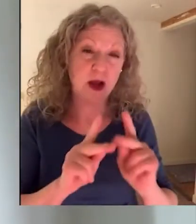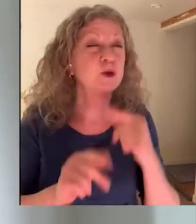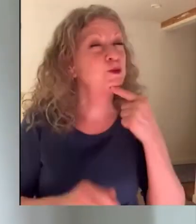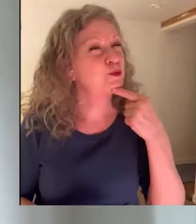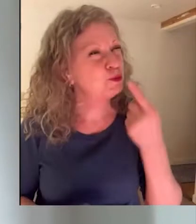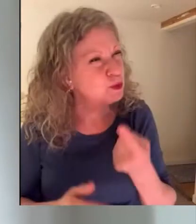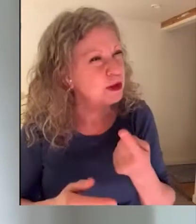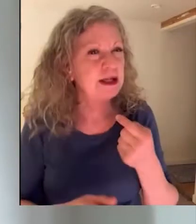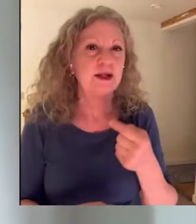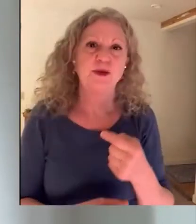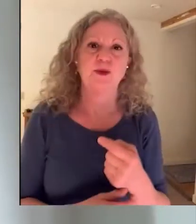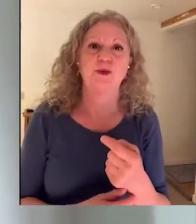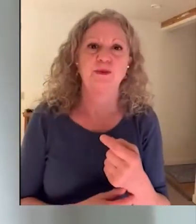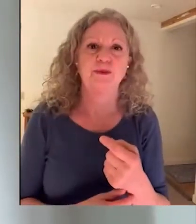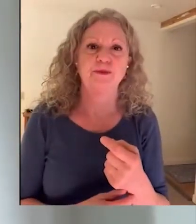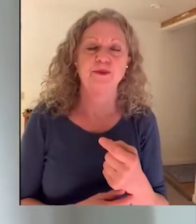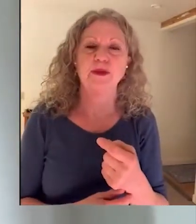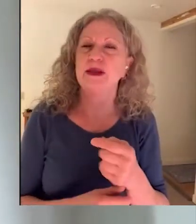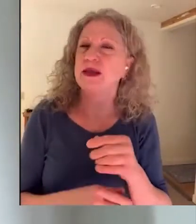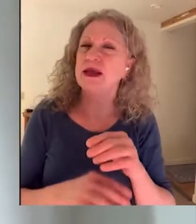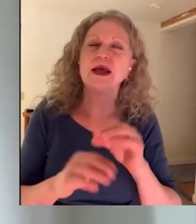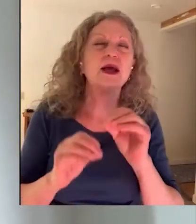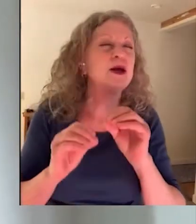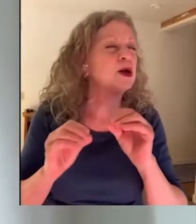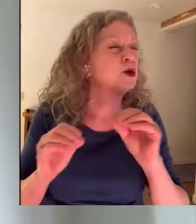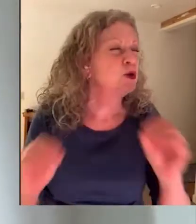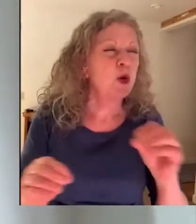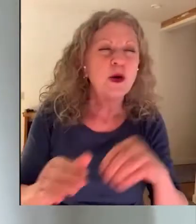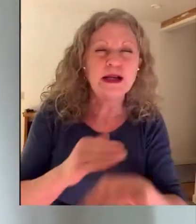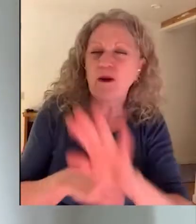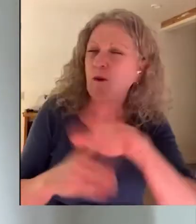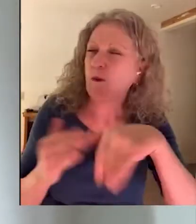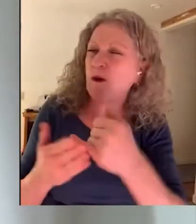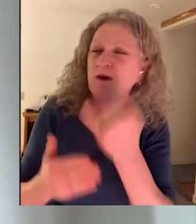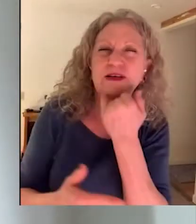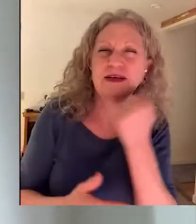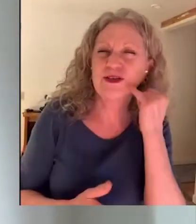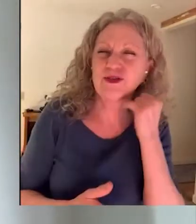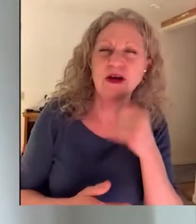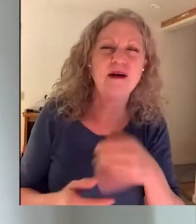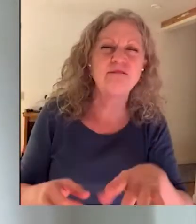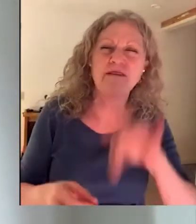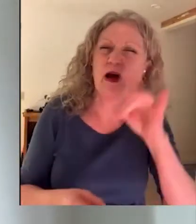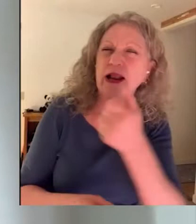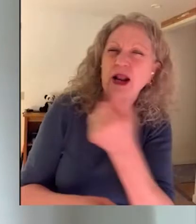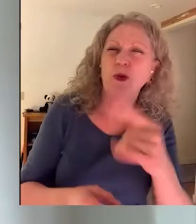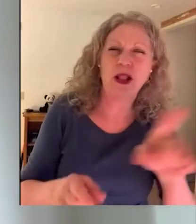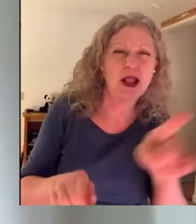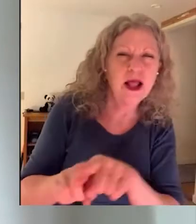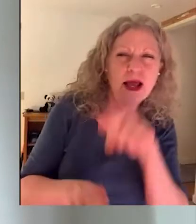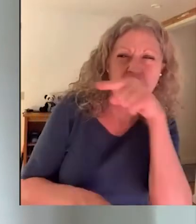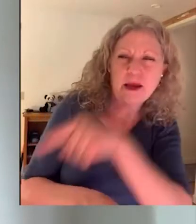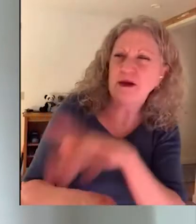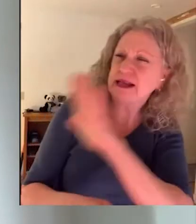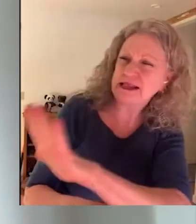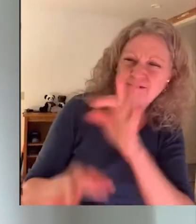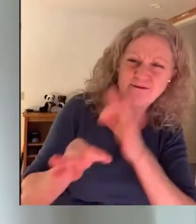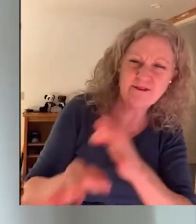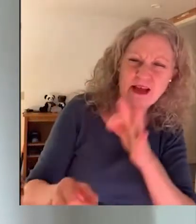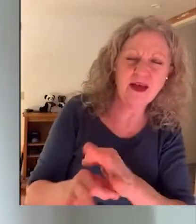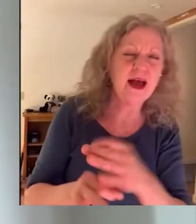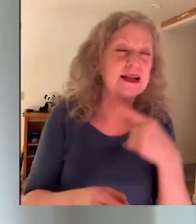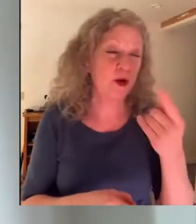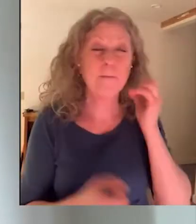you, in no one in Israel have I found such faith. I tell you, many will come